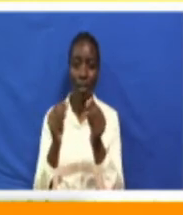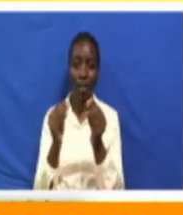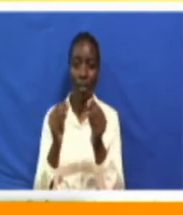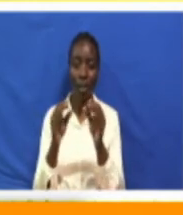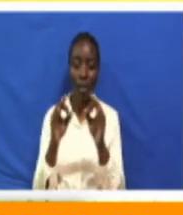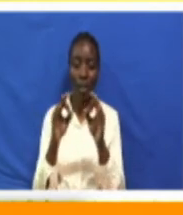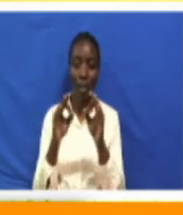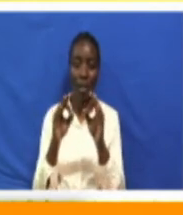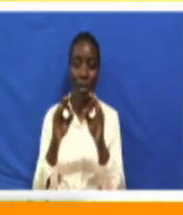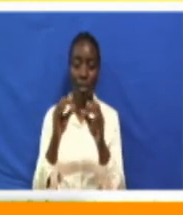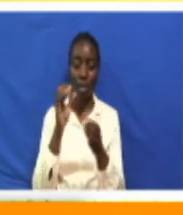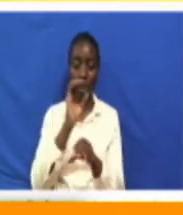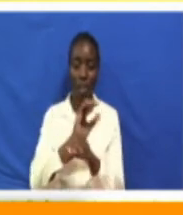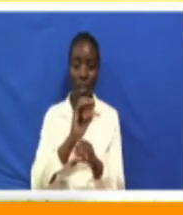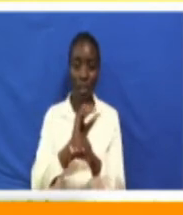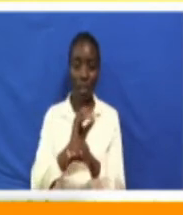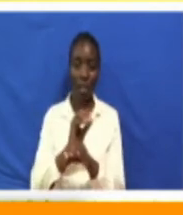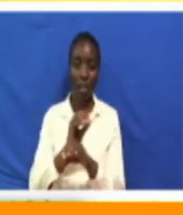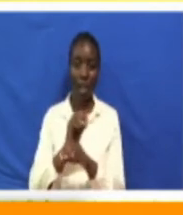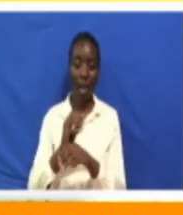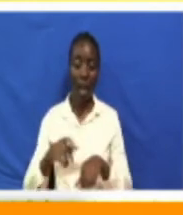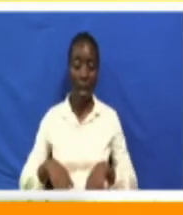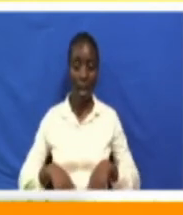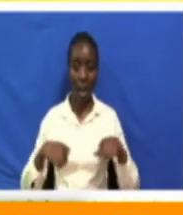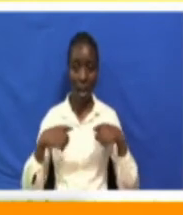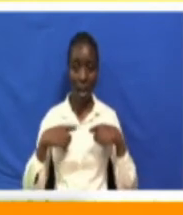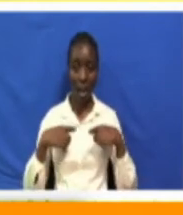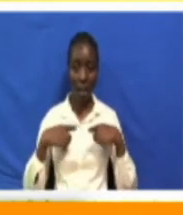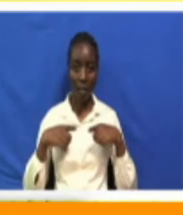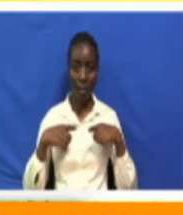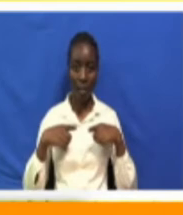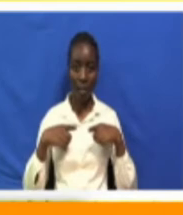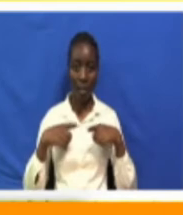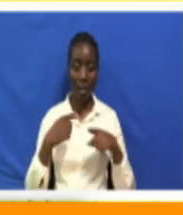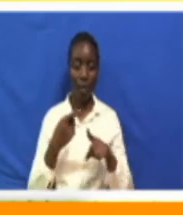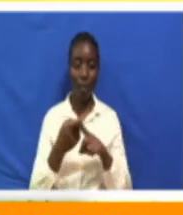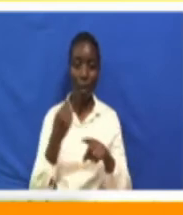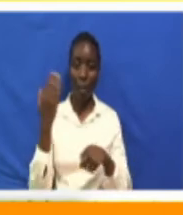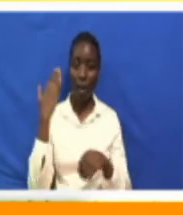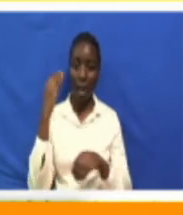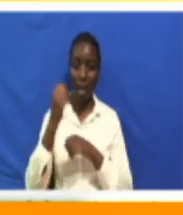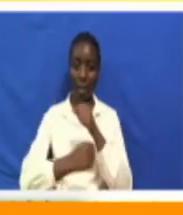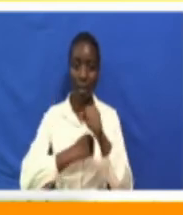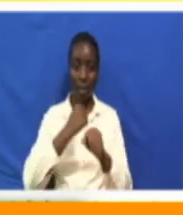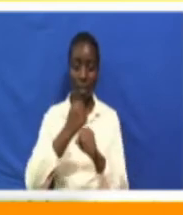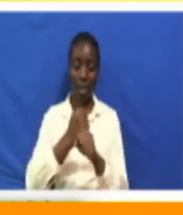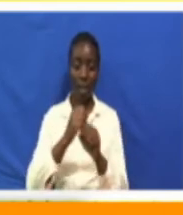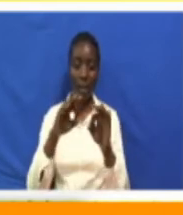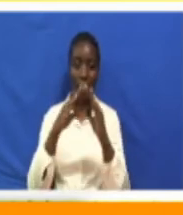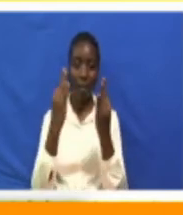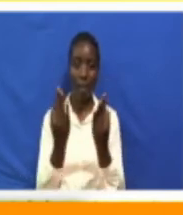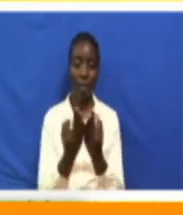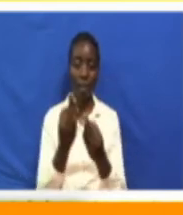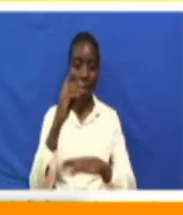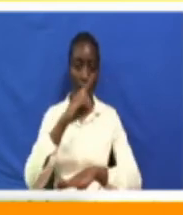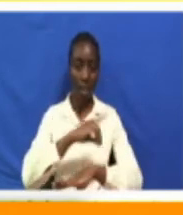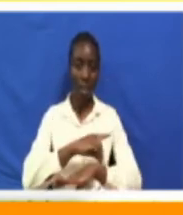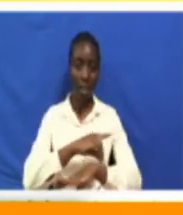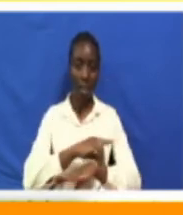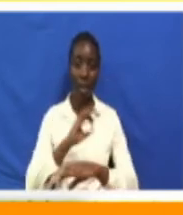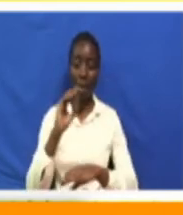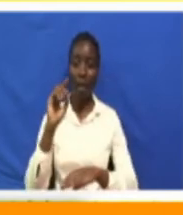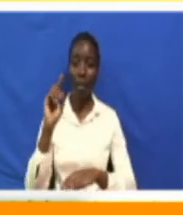and the following are the newly created parishes since last year Family Day family day